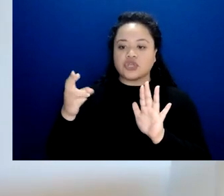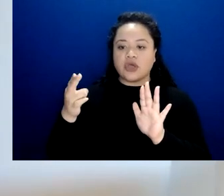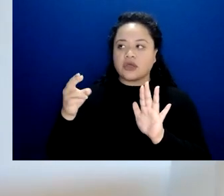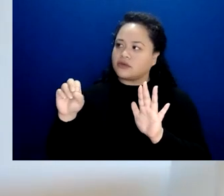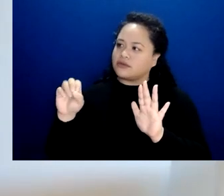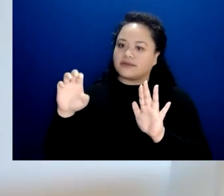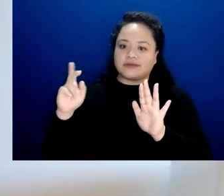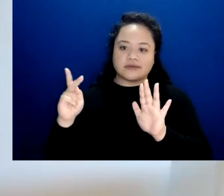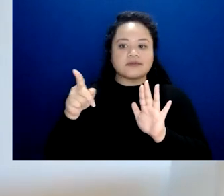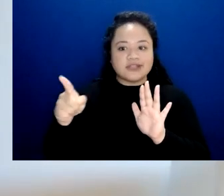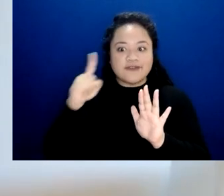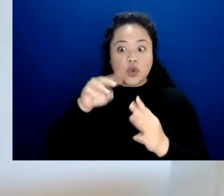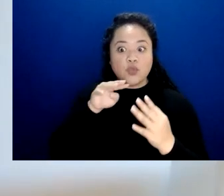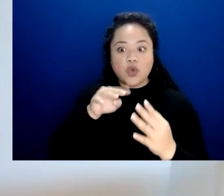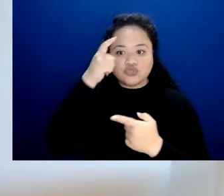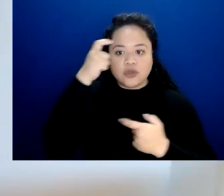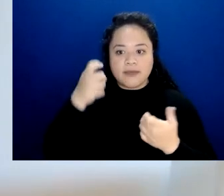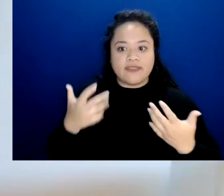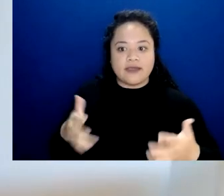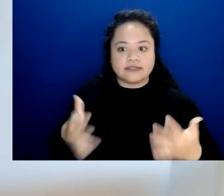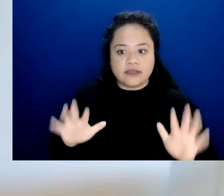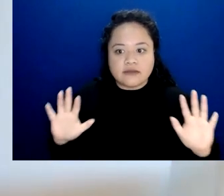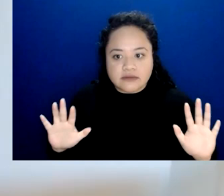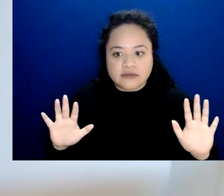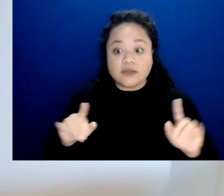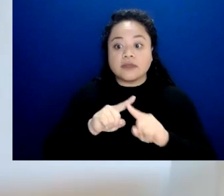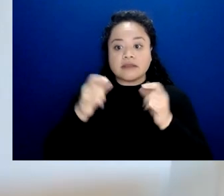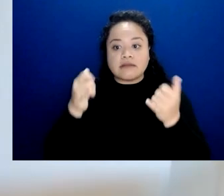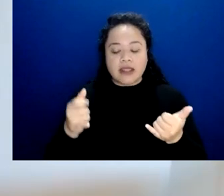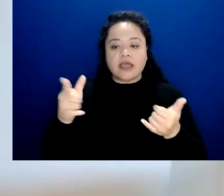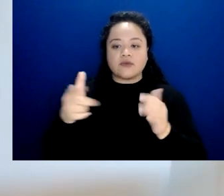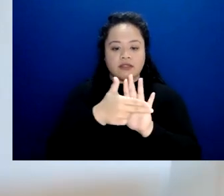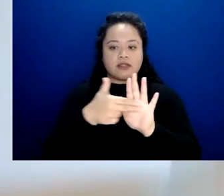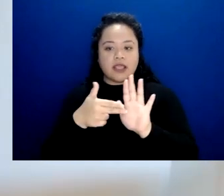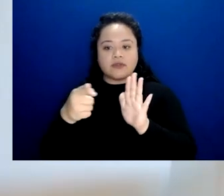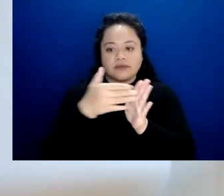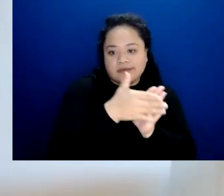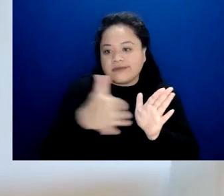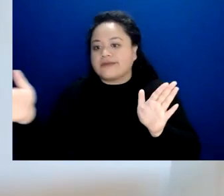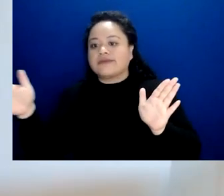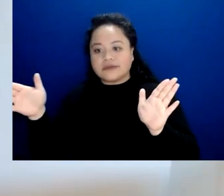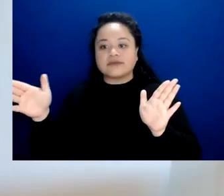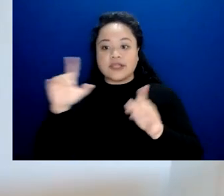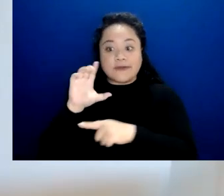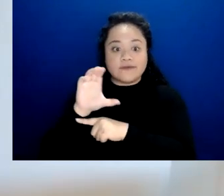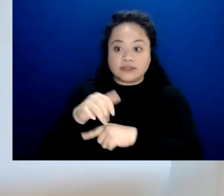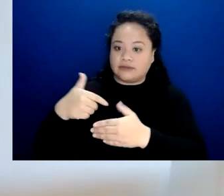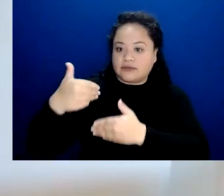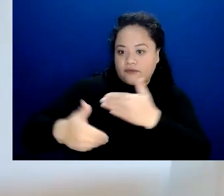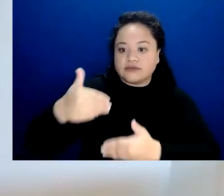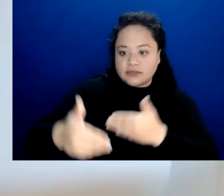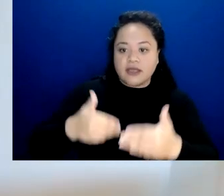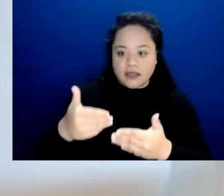we have spent generations not naming things as traumatic and forcing that into tiny boxes. And I think that is the